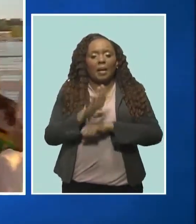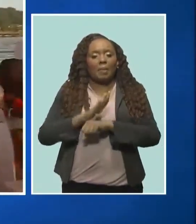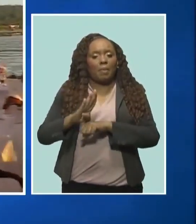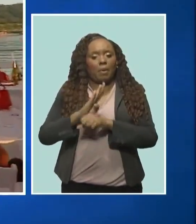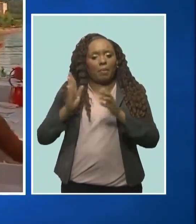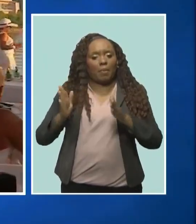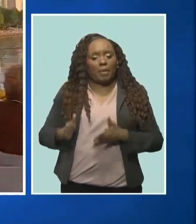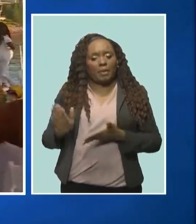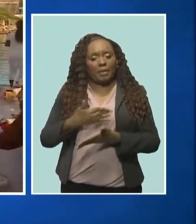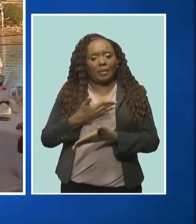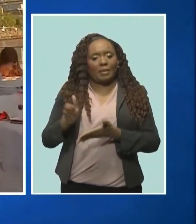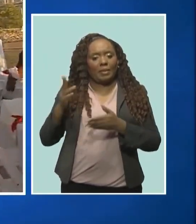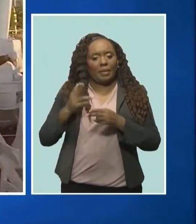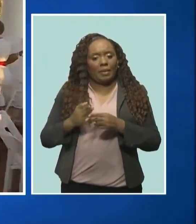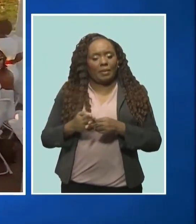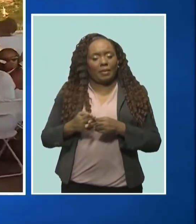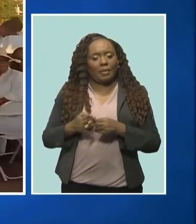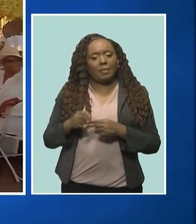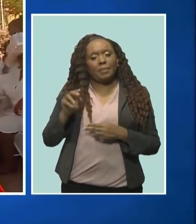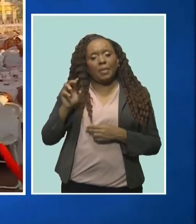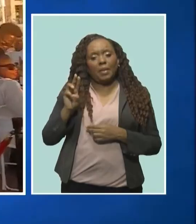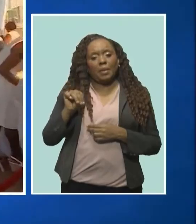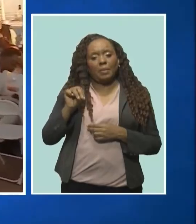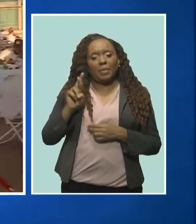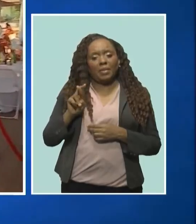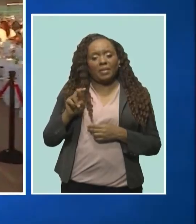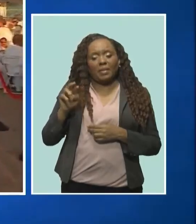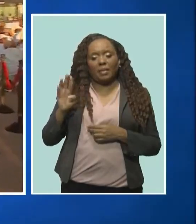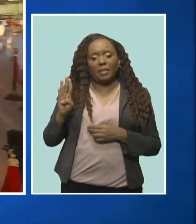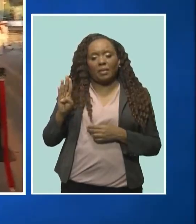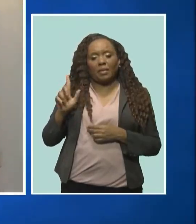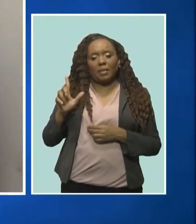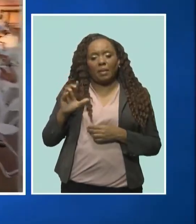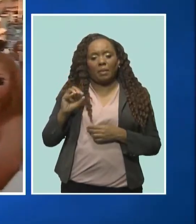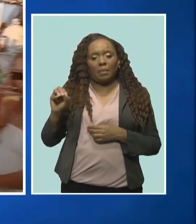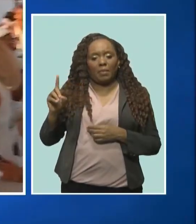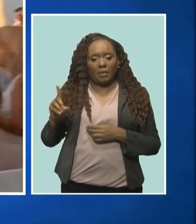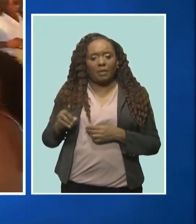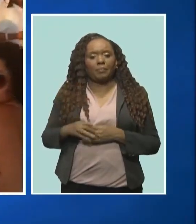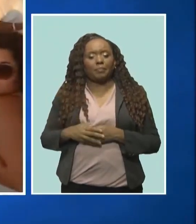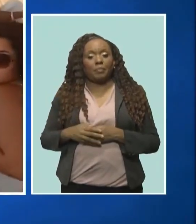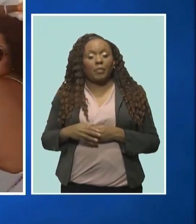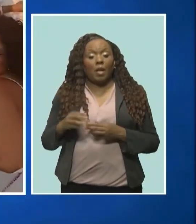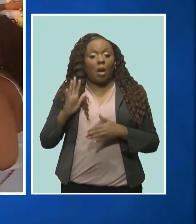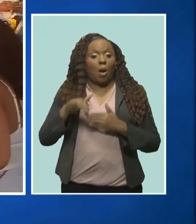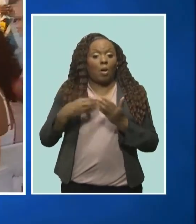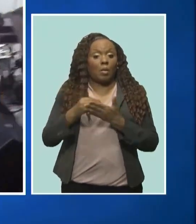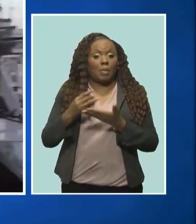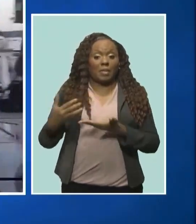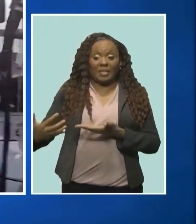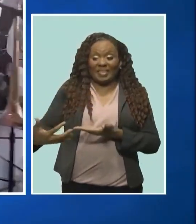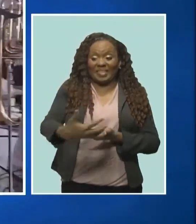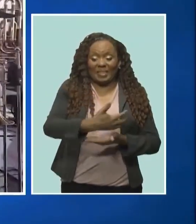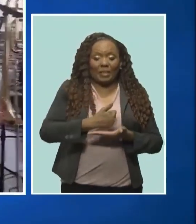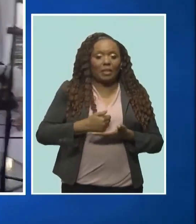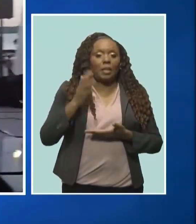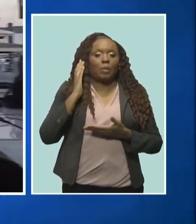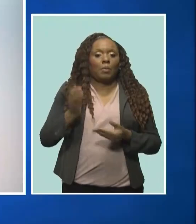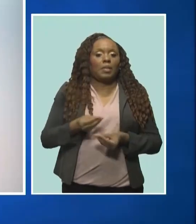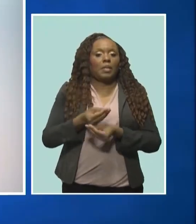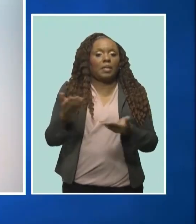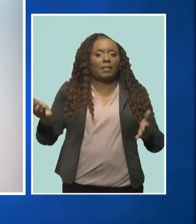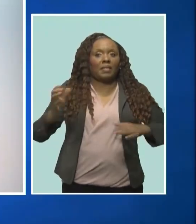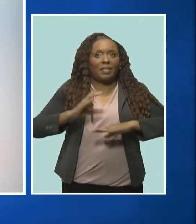of the charity, Julia Robinson, says funds collected will go towards several initiatives in the Caribbean. We have